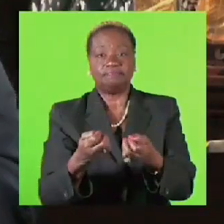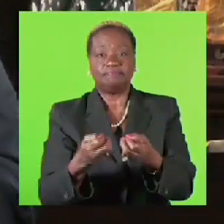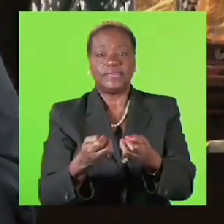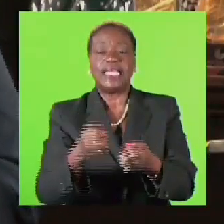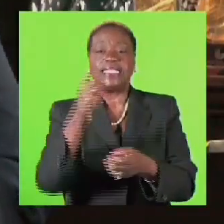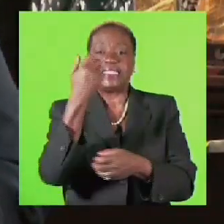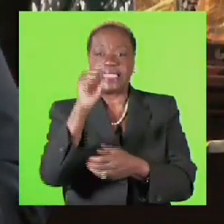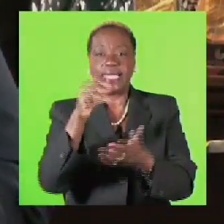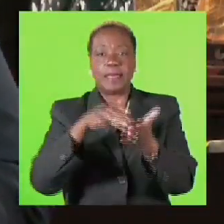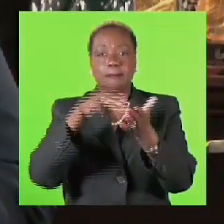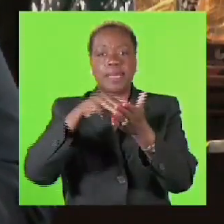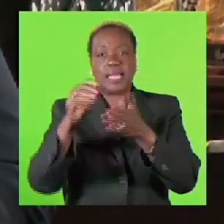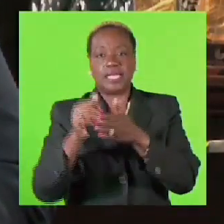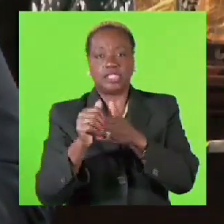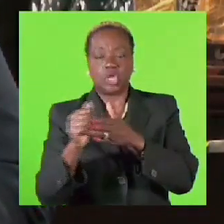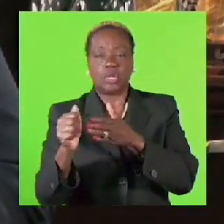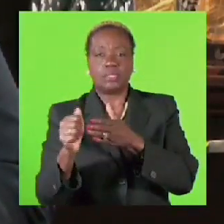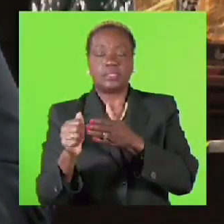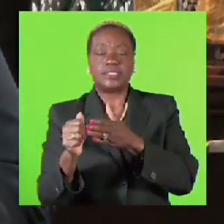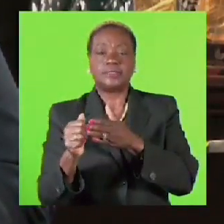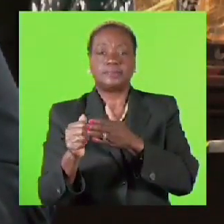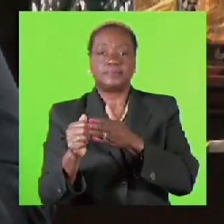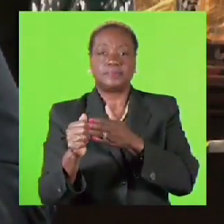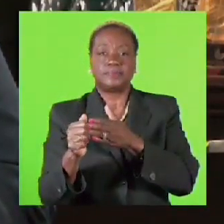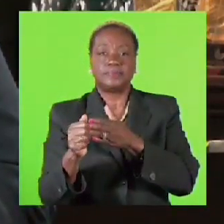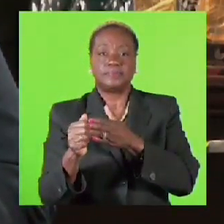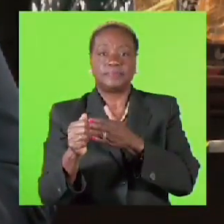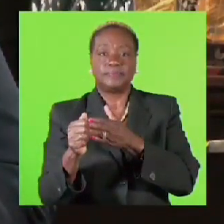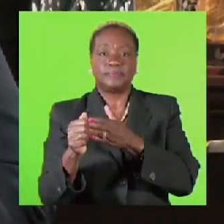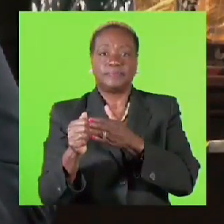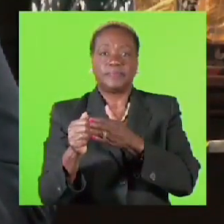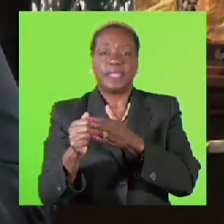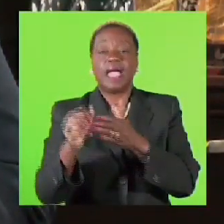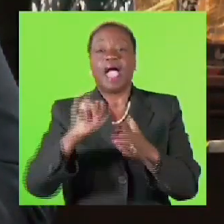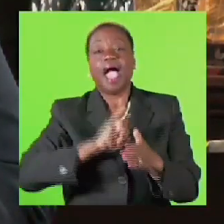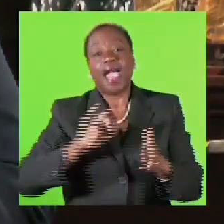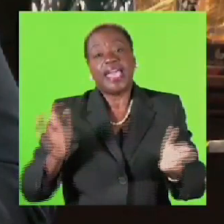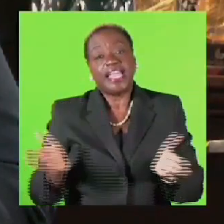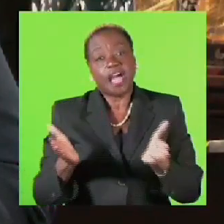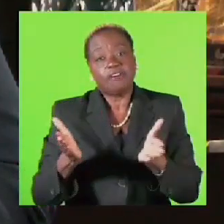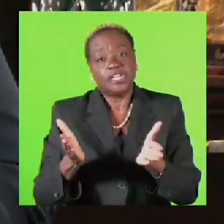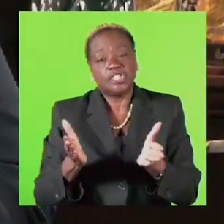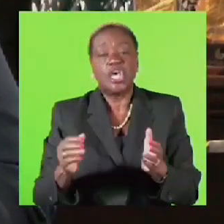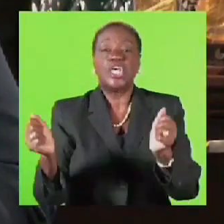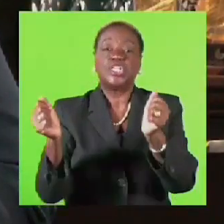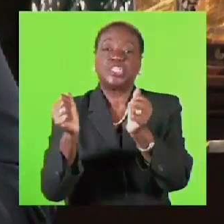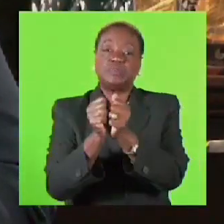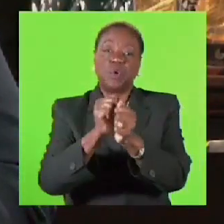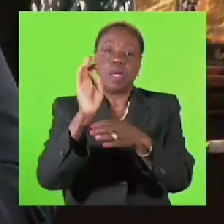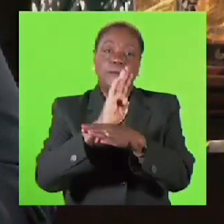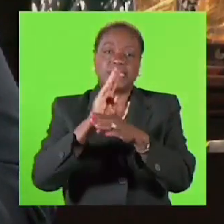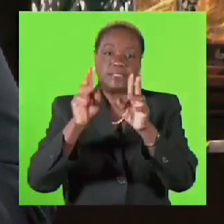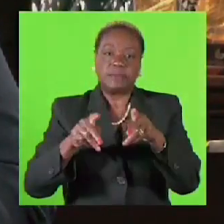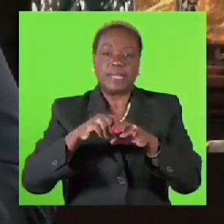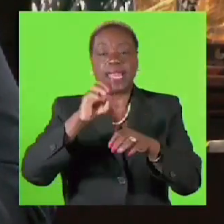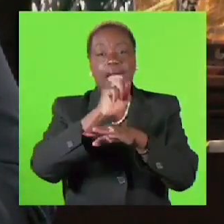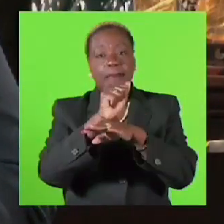I encourage small business people in Abaco and Grand Bahama to visit the Small Business Development